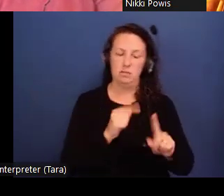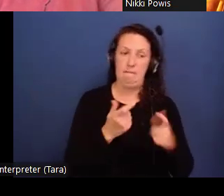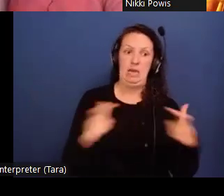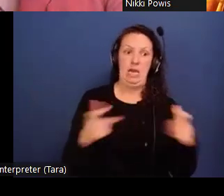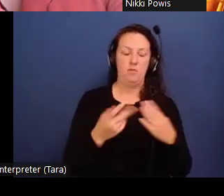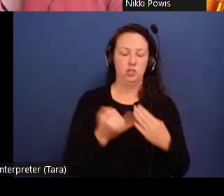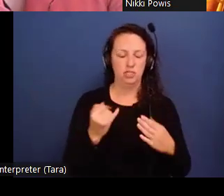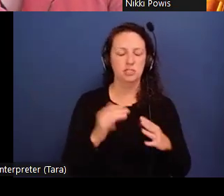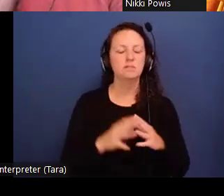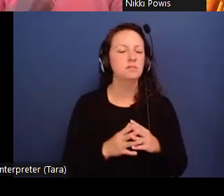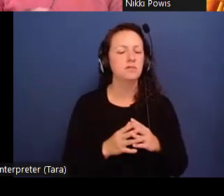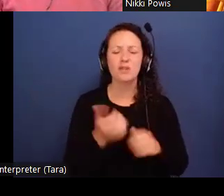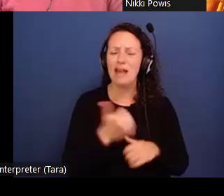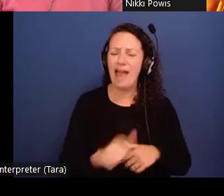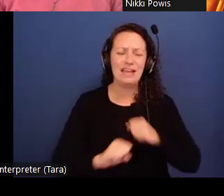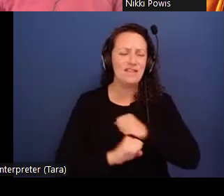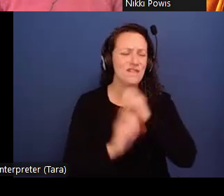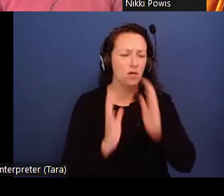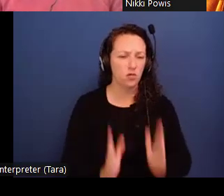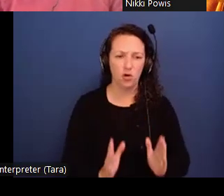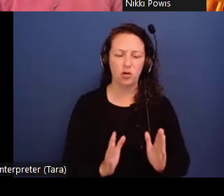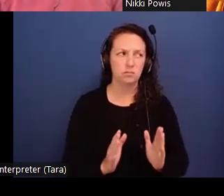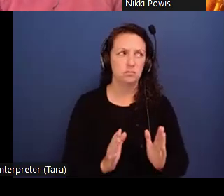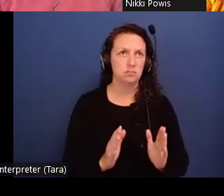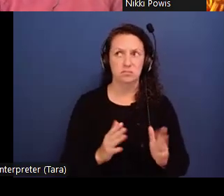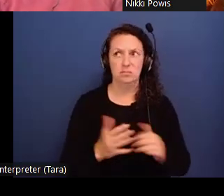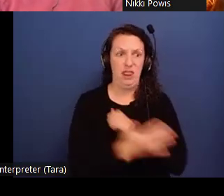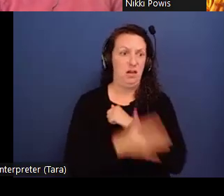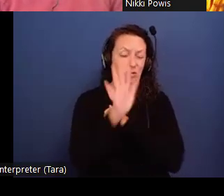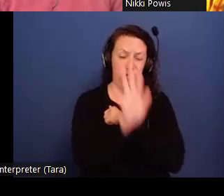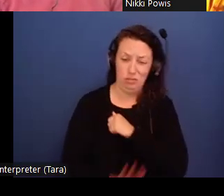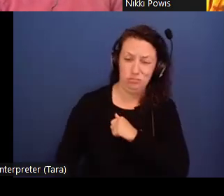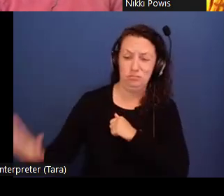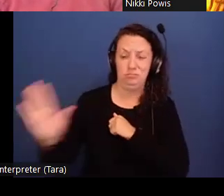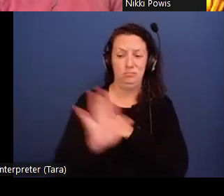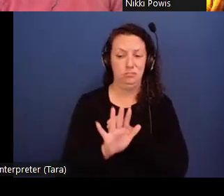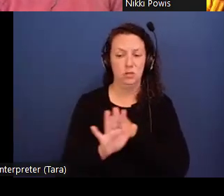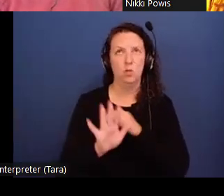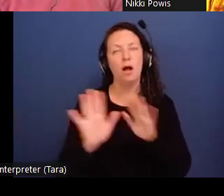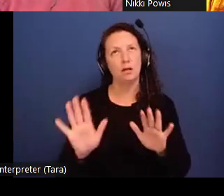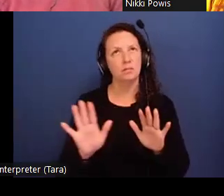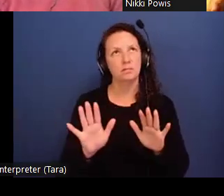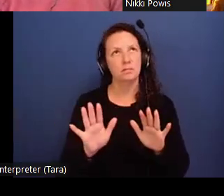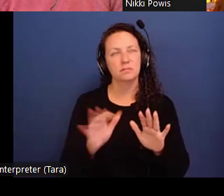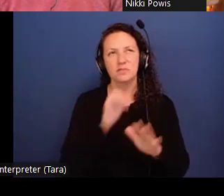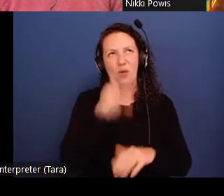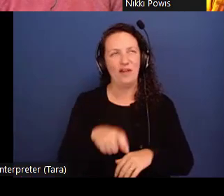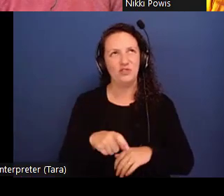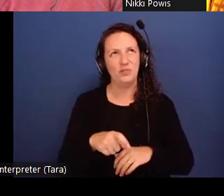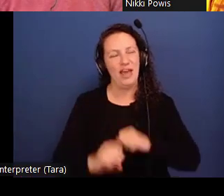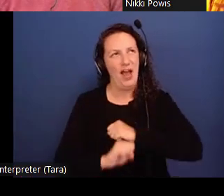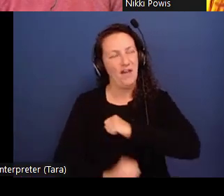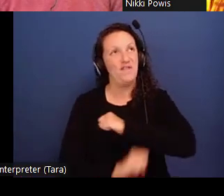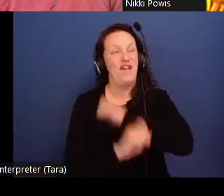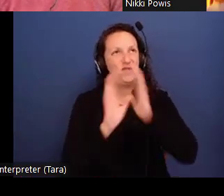any founder, really anywhere in the country, or any person, any entrepreneur, I should say. It doesn't have to be a founder. They don't have to